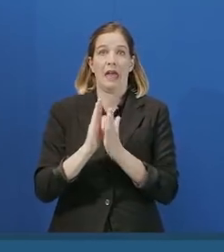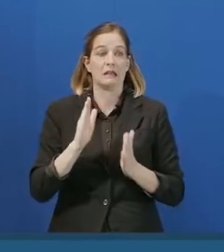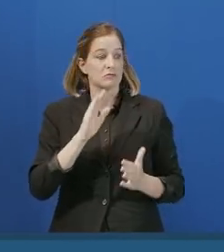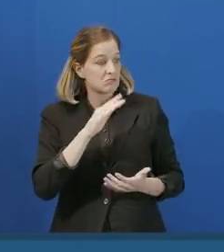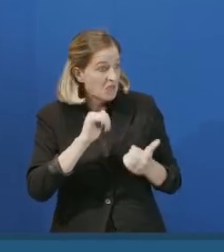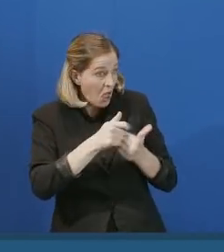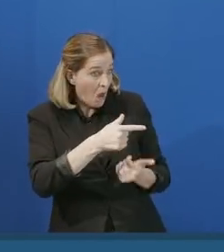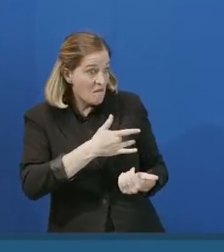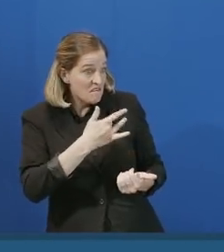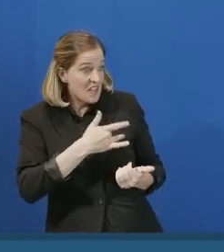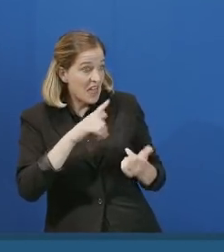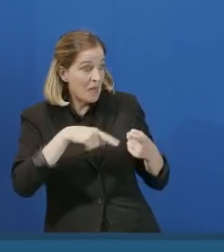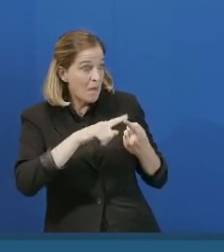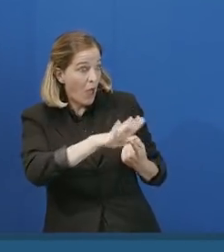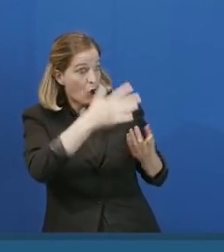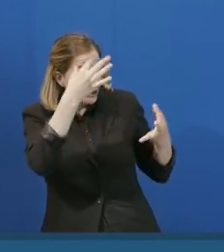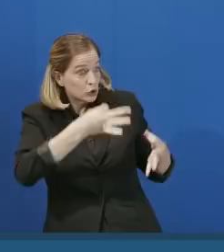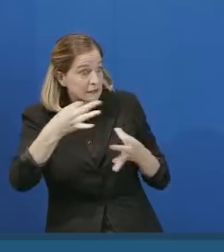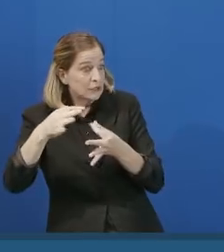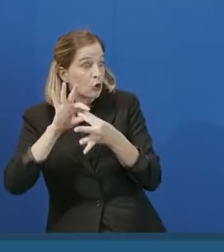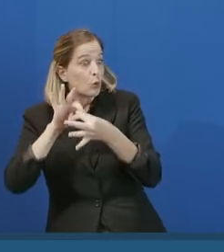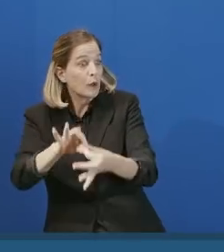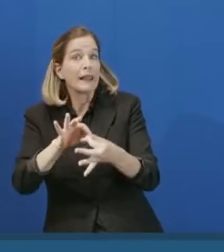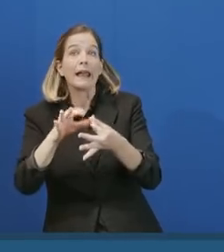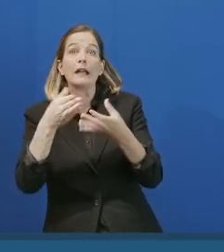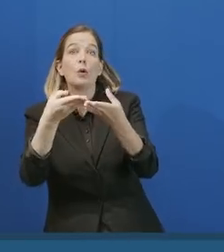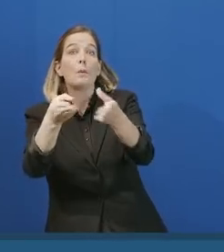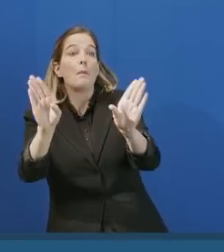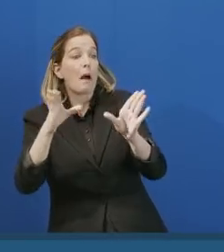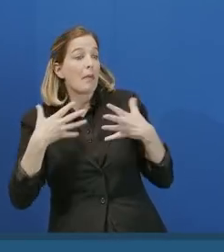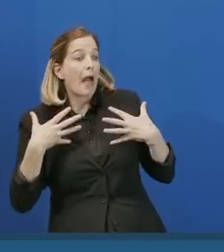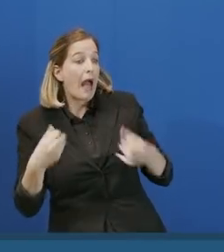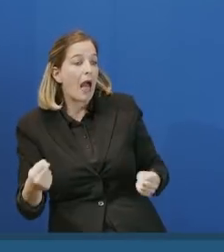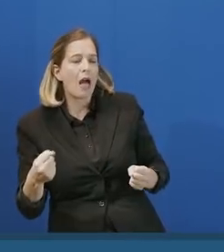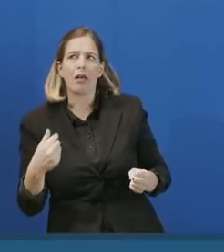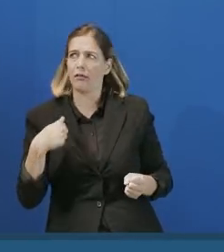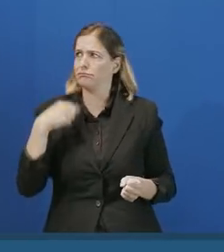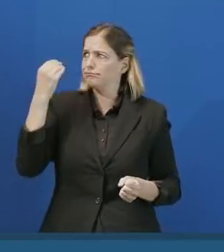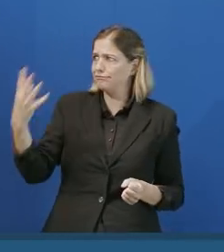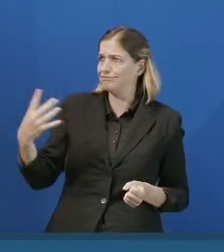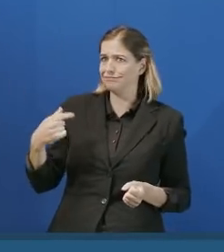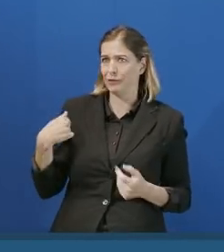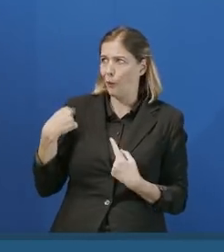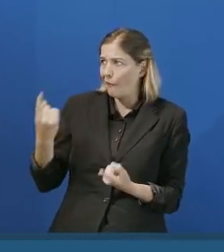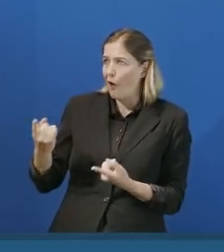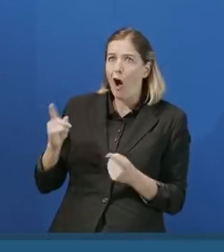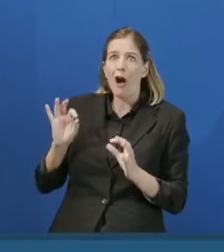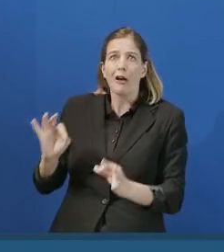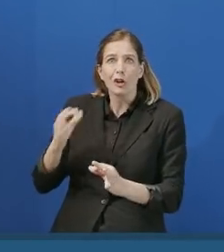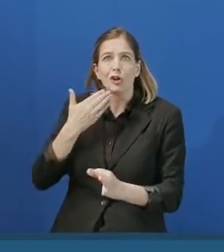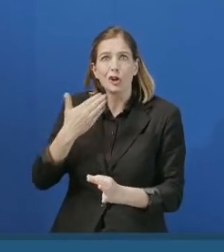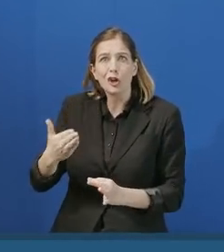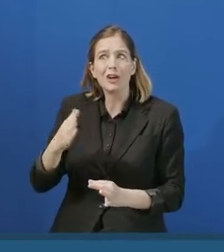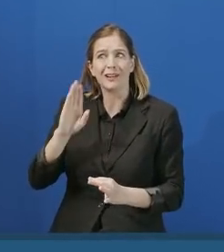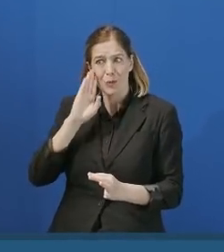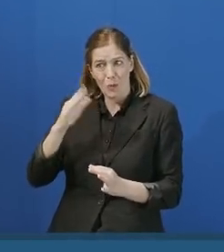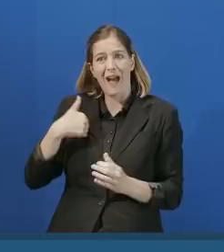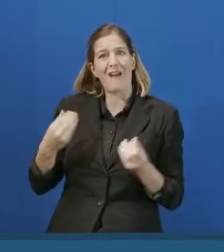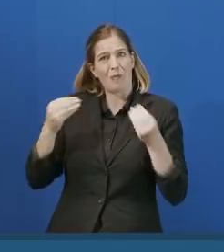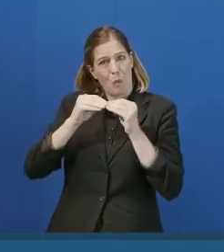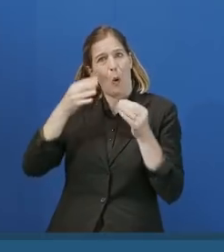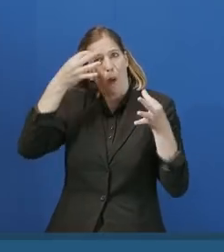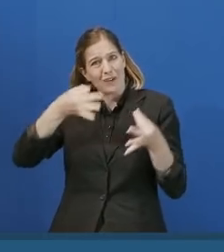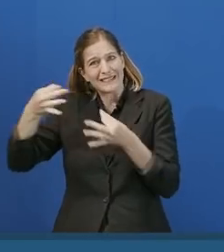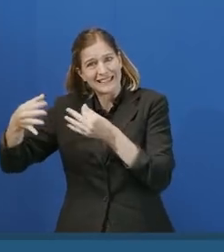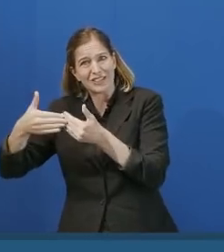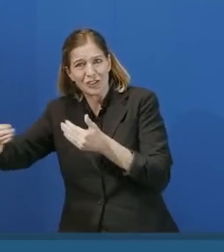with more to follow. What's next is how will we be judged on our economic